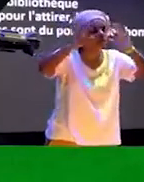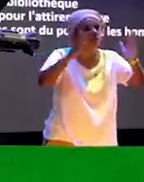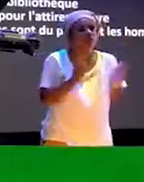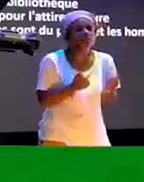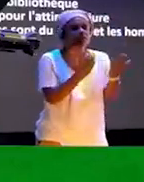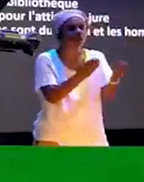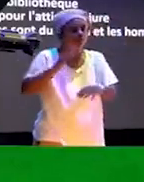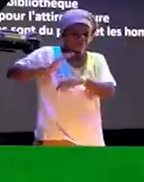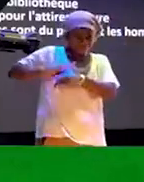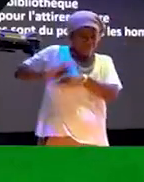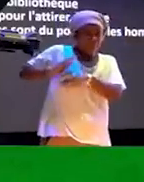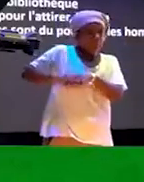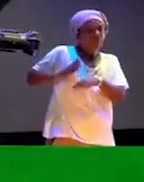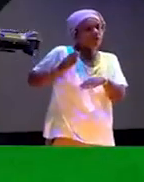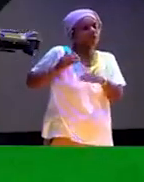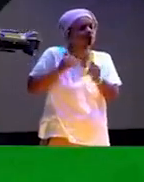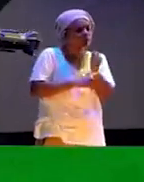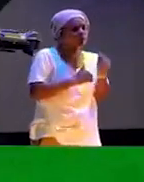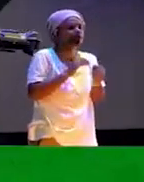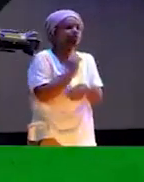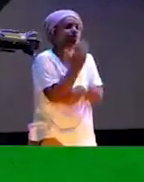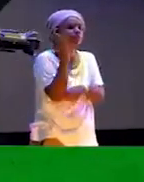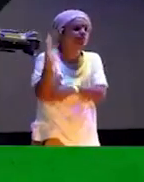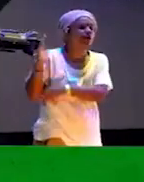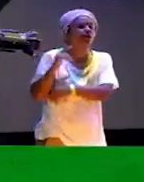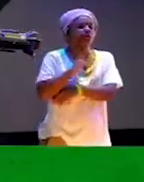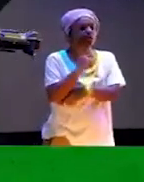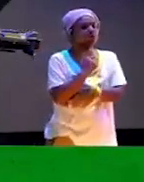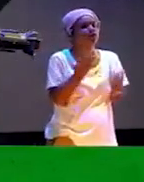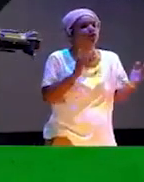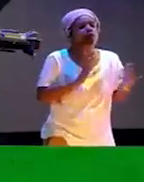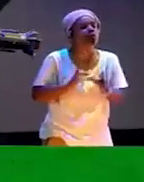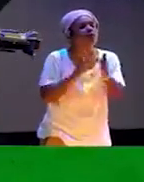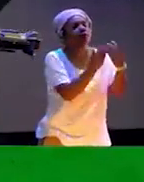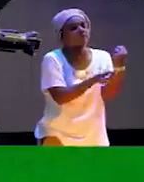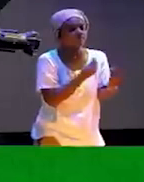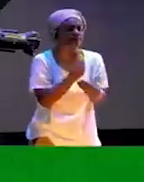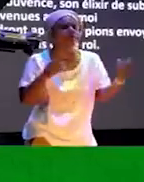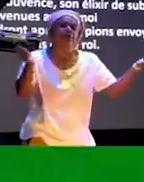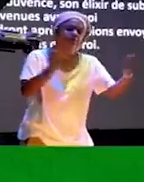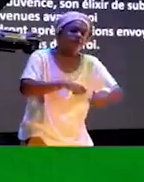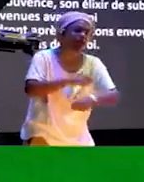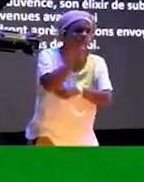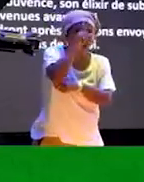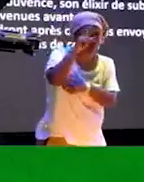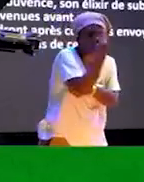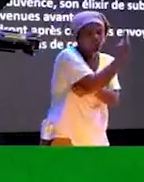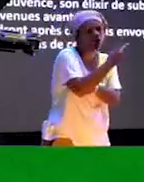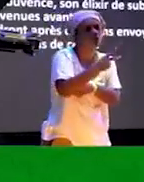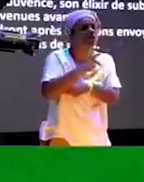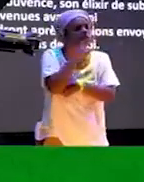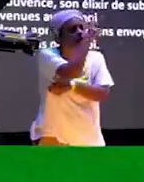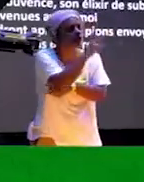men will always be bees. Did I ever touch you? Wasn't this fun for both of us? I nod. My fountain of youth, his elixir of sustenance.